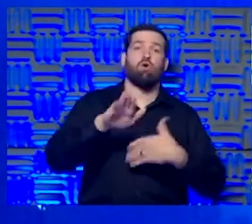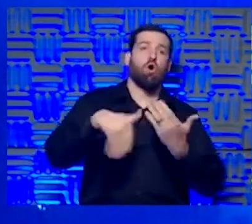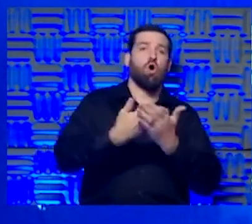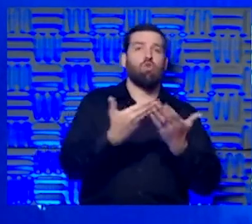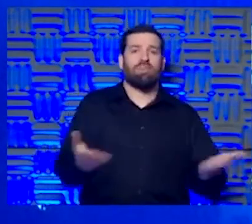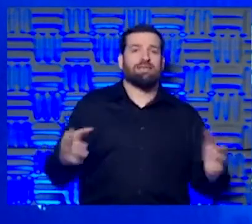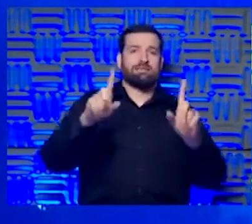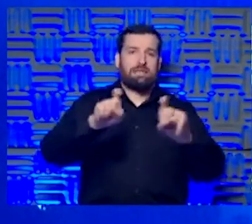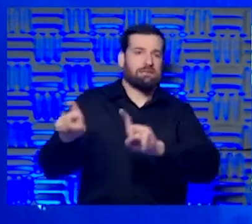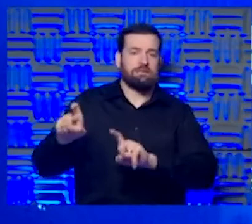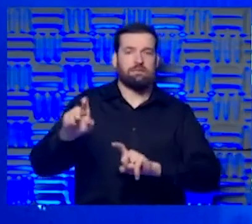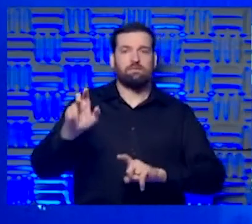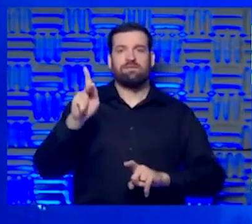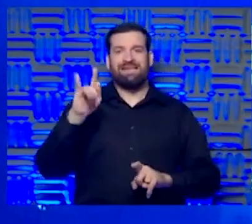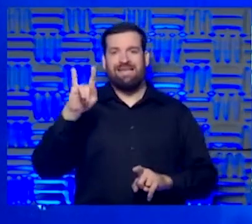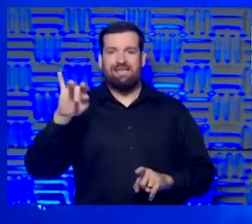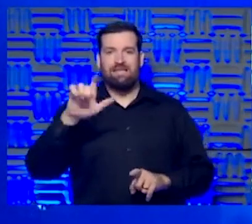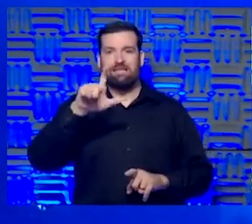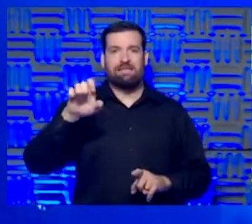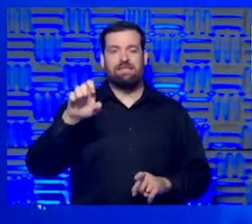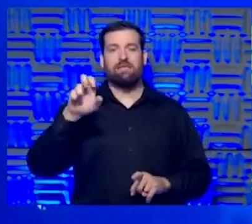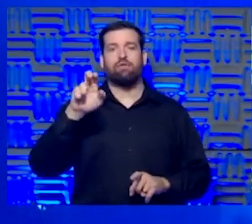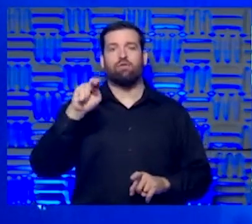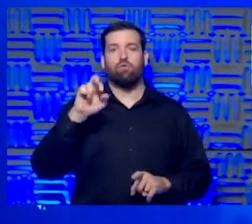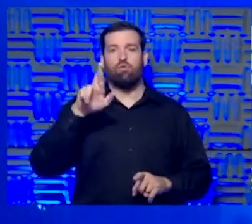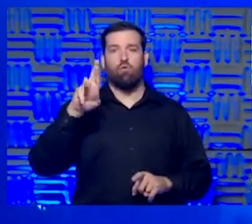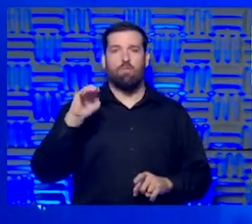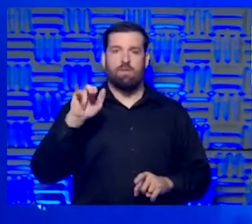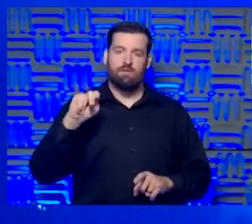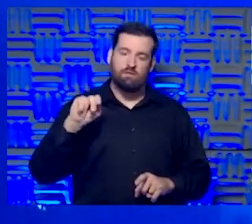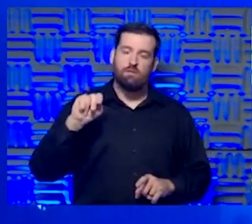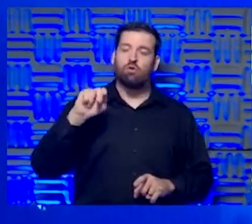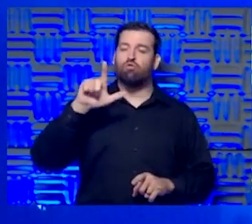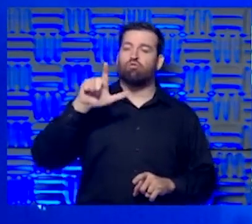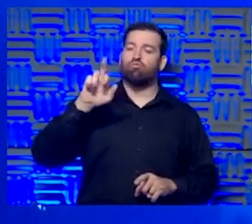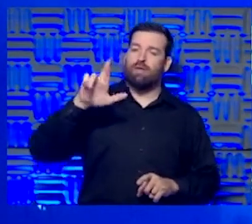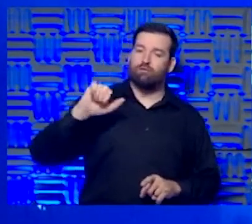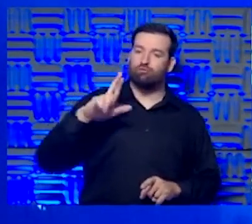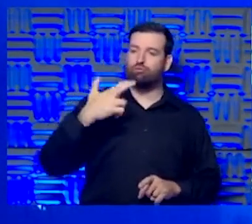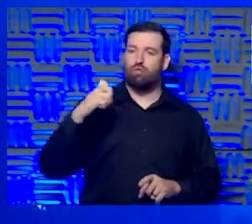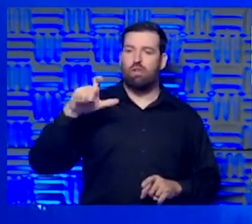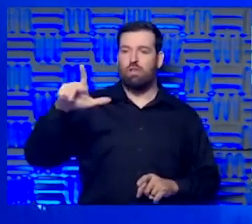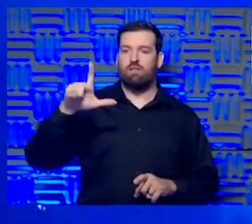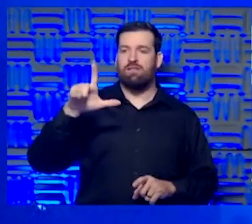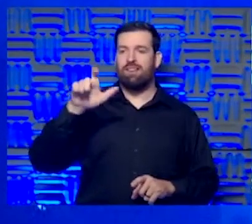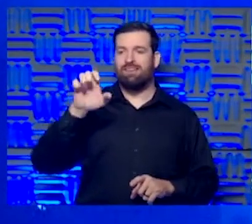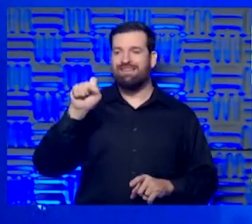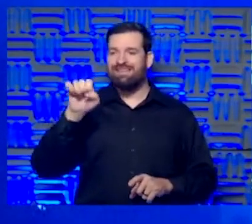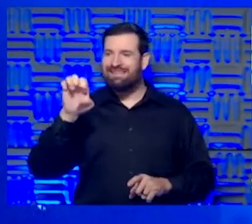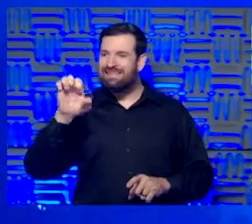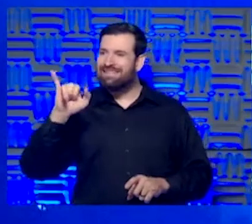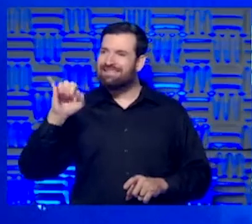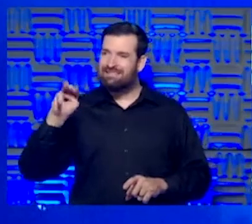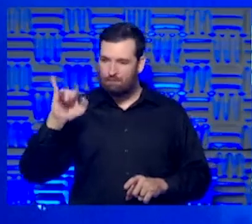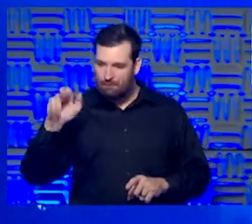testing. KDHE Secretary Lee Norman returns, along with Rachel Leisman from our lab and Dana, and we'll be talking about